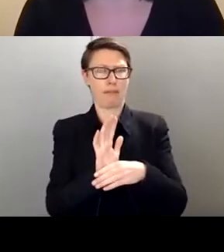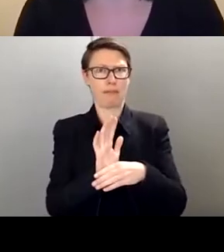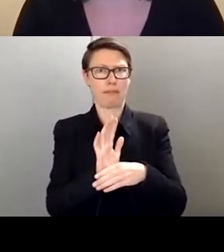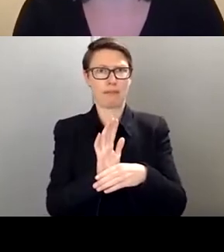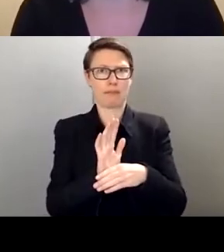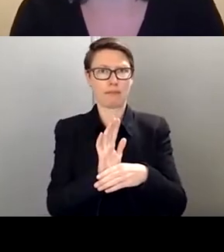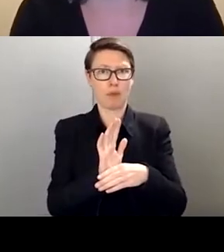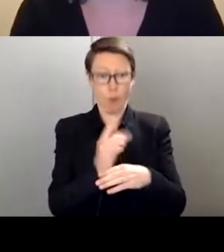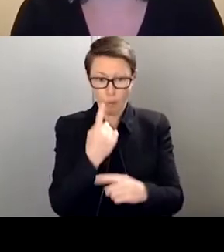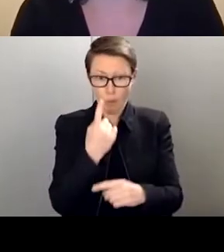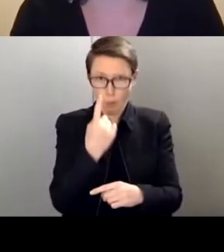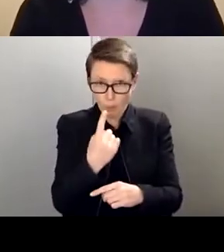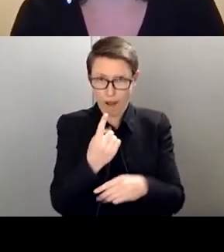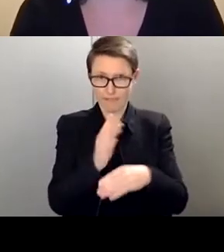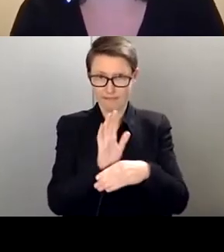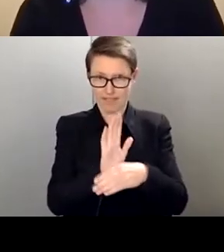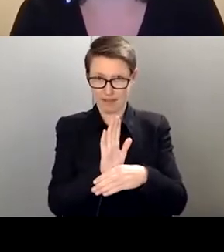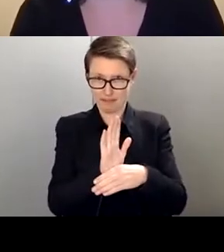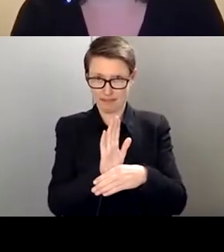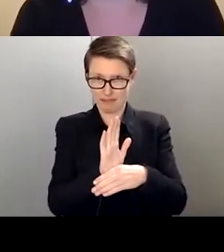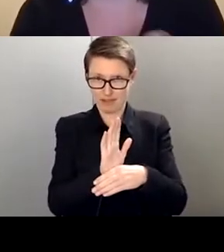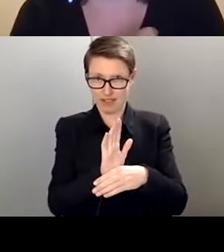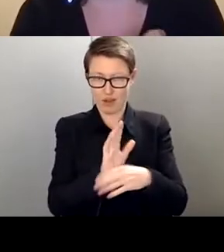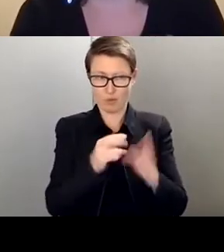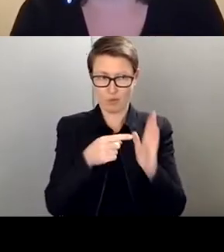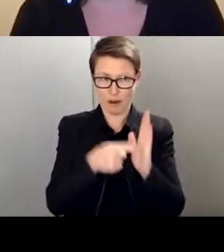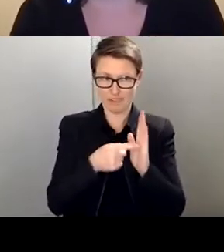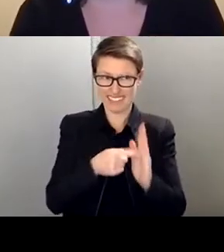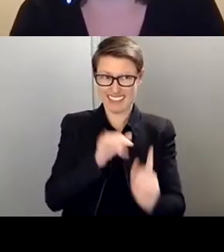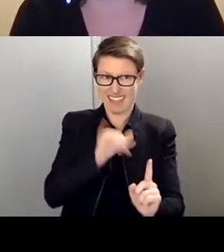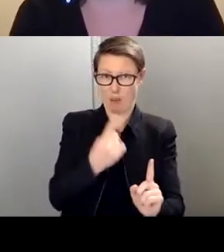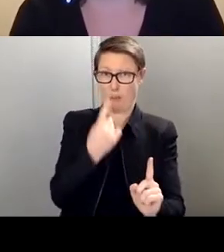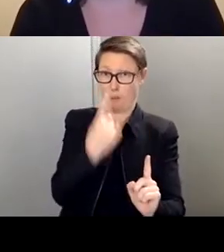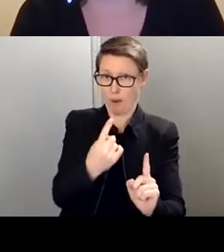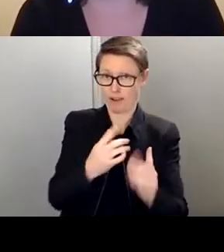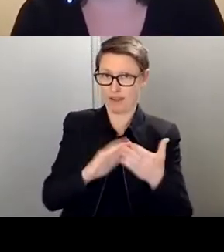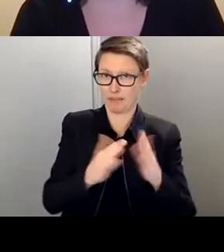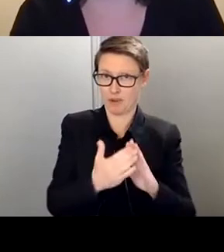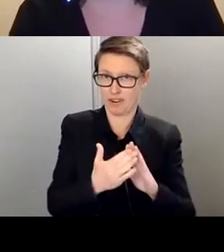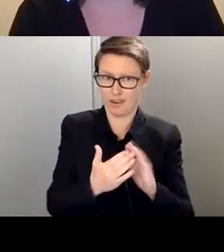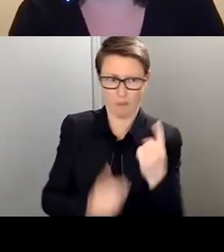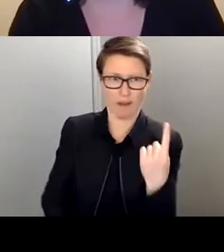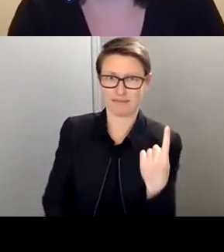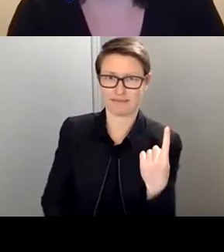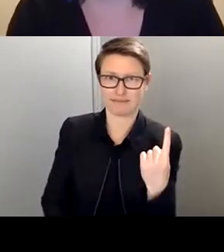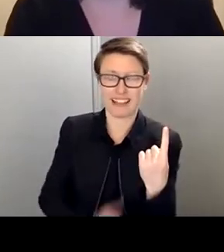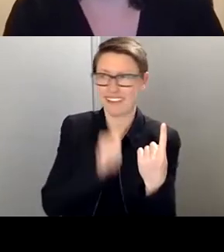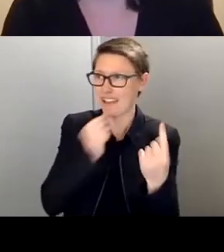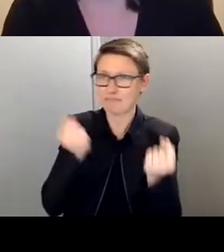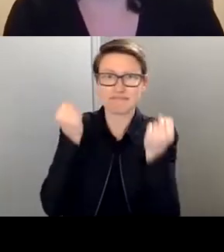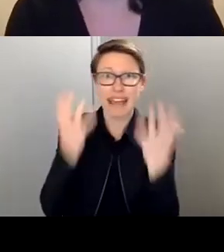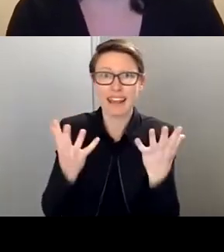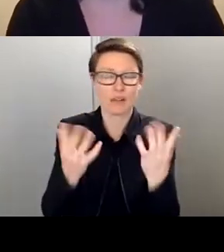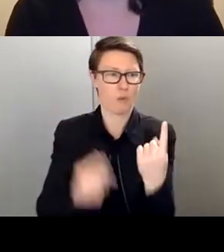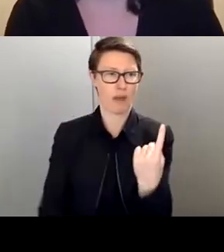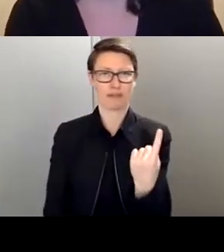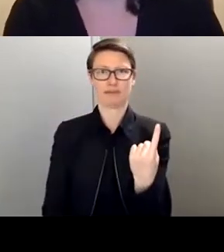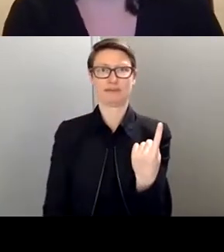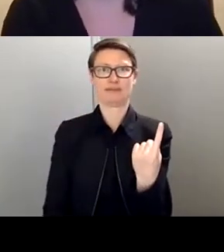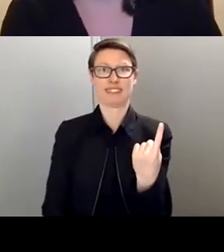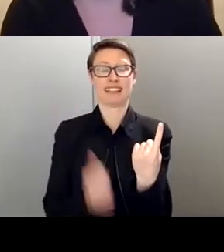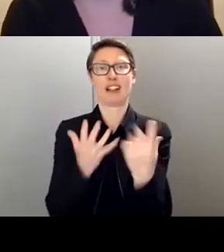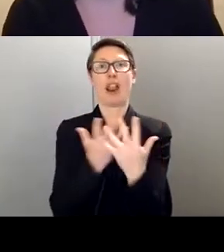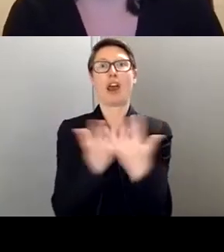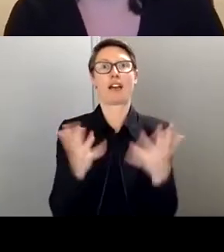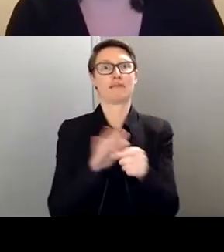that represents that one community. Mm-hmm. And that's a lot of pressure to put on one film to tell